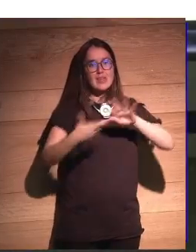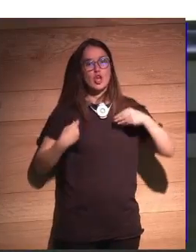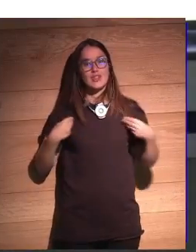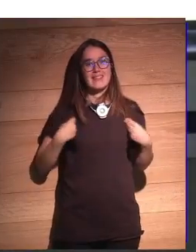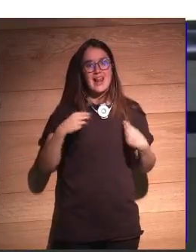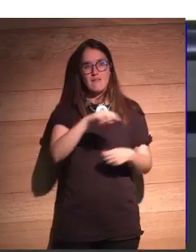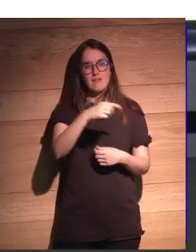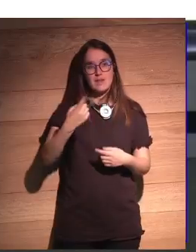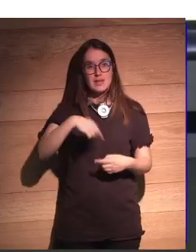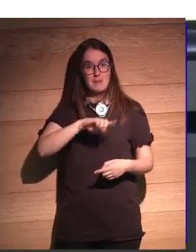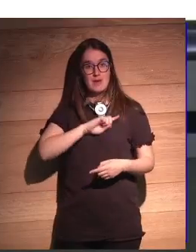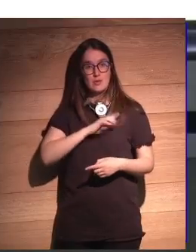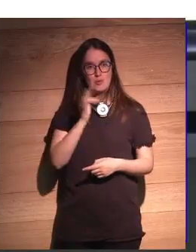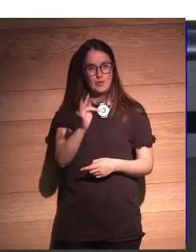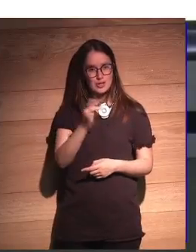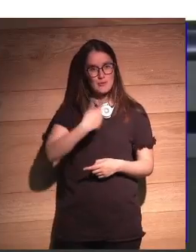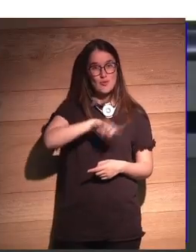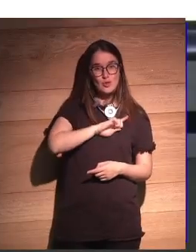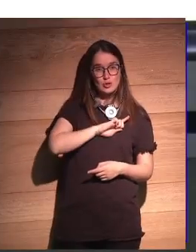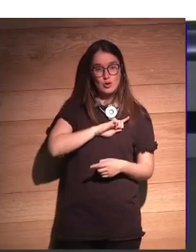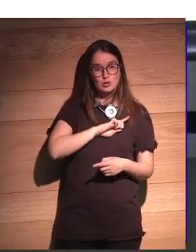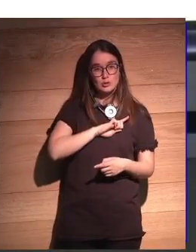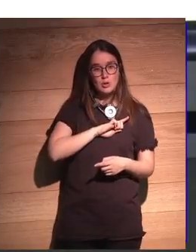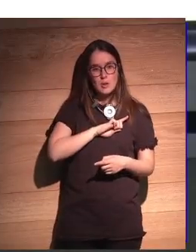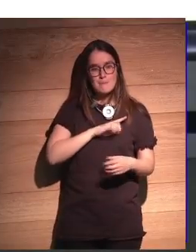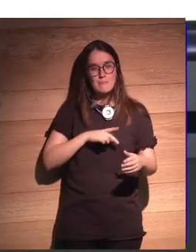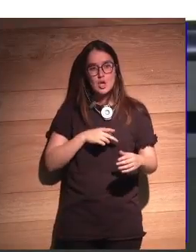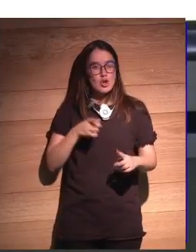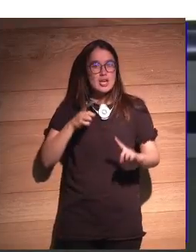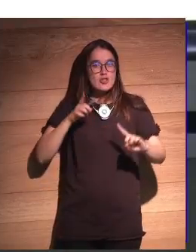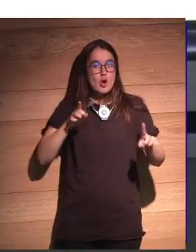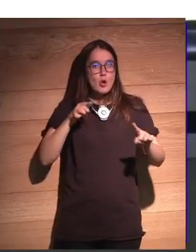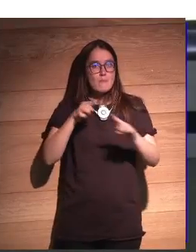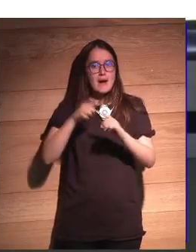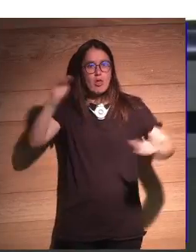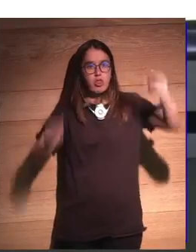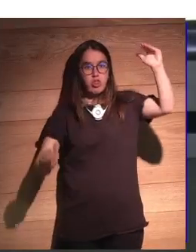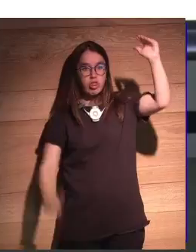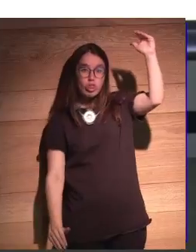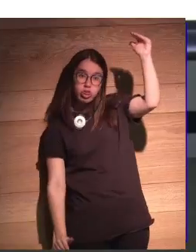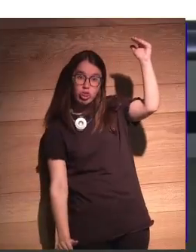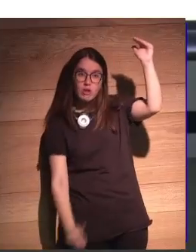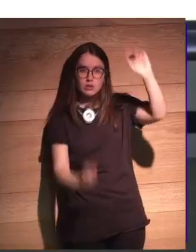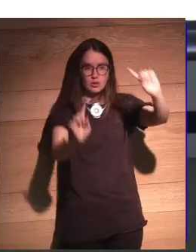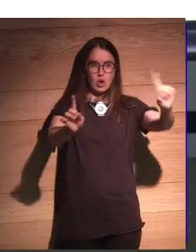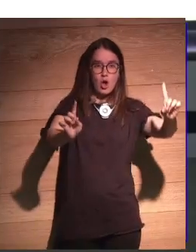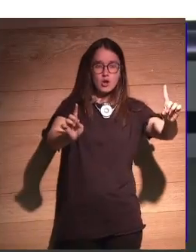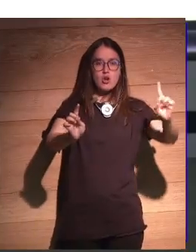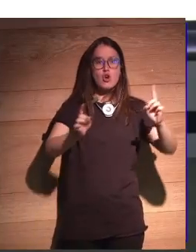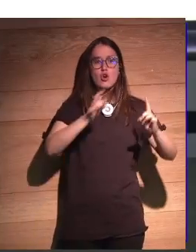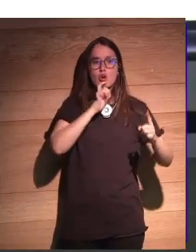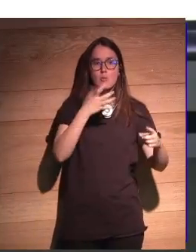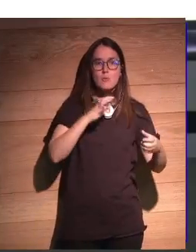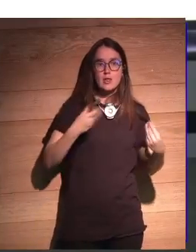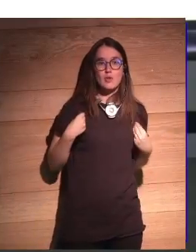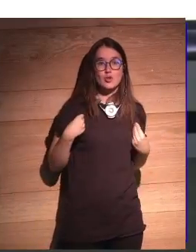an instrument to amplify market inequalities. How can housing become an